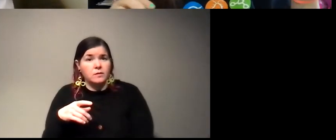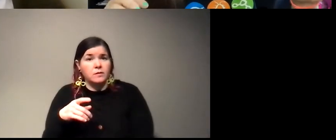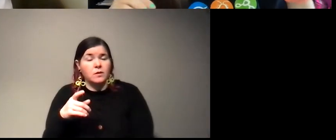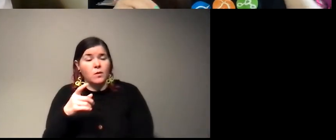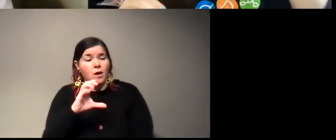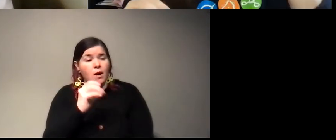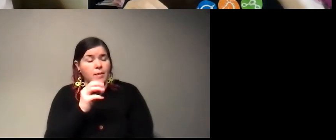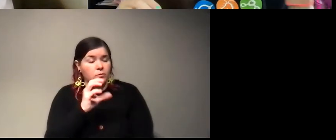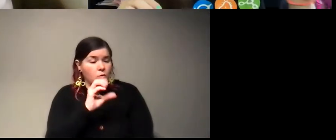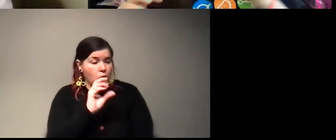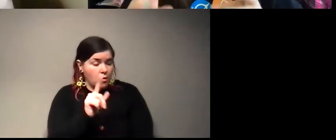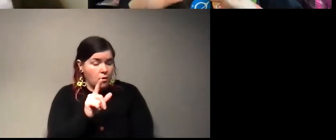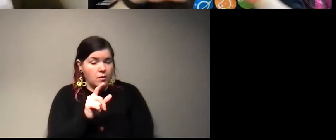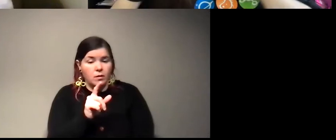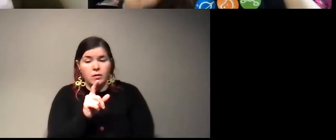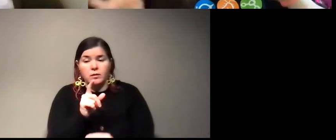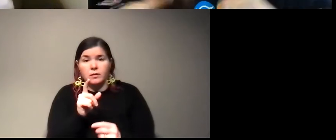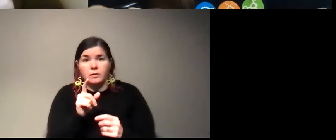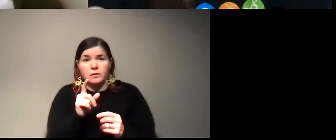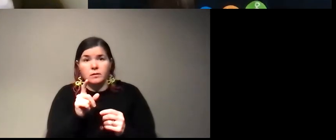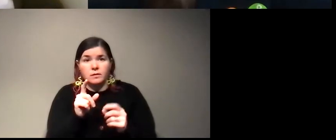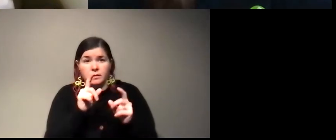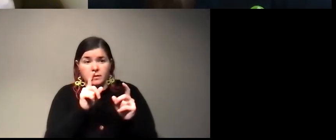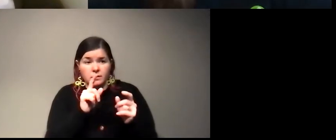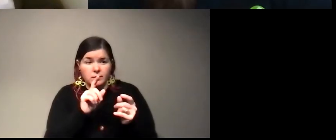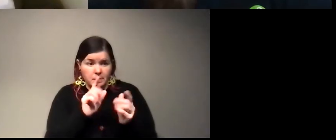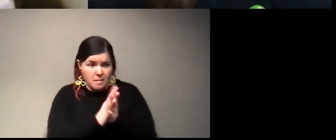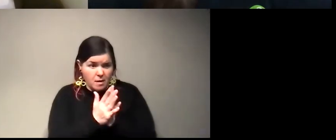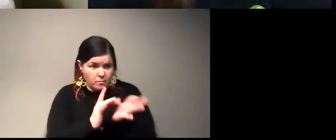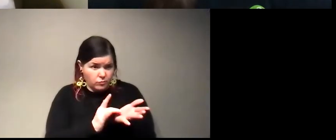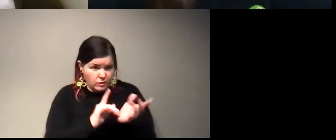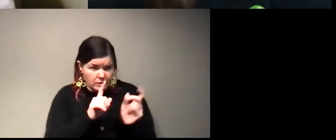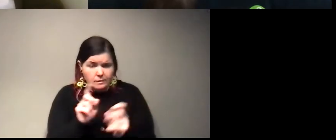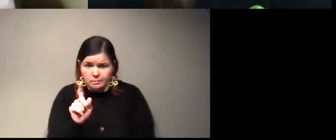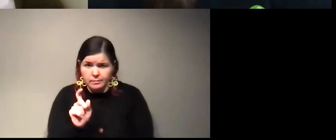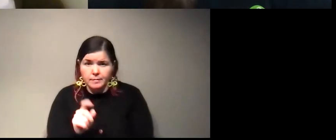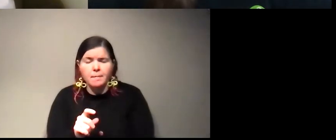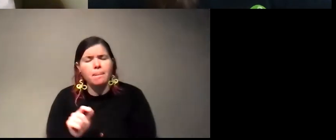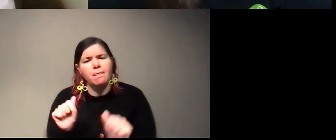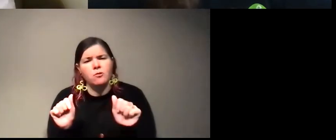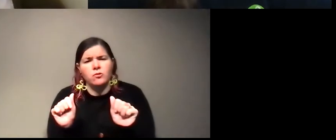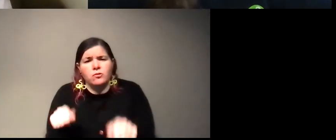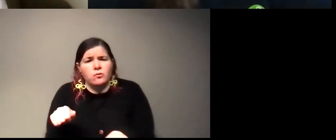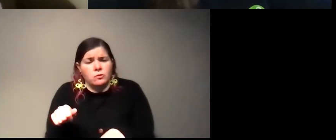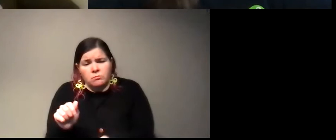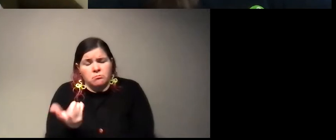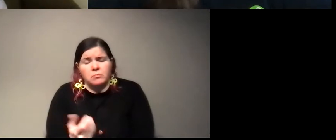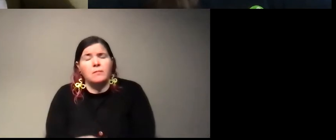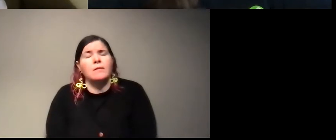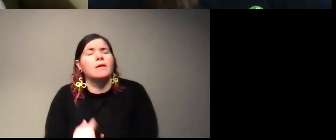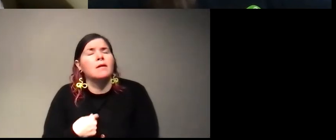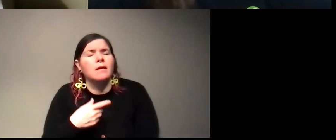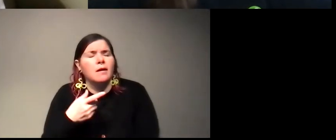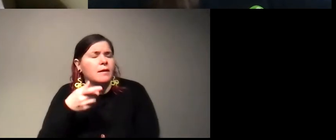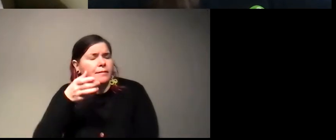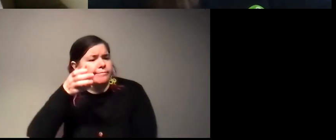in coral to see if they'd be drugs and testing and all that sort of thing. It could be. I don't know enough